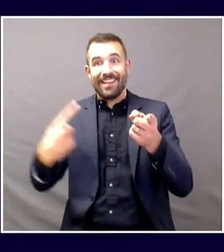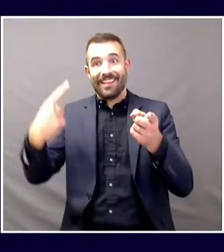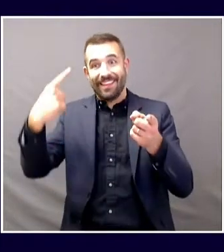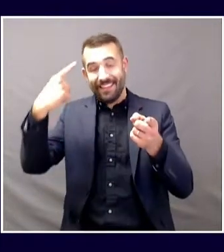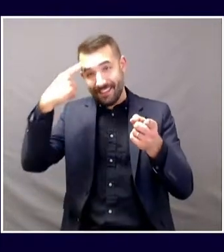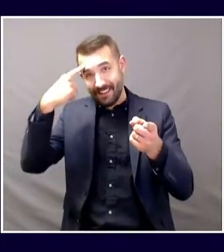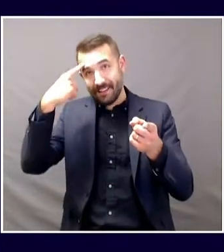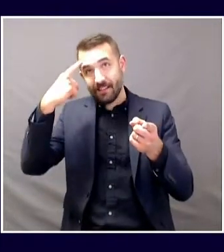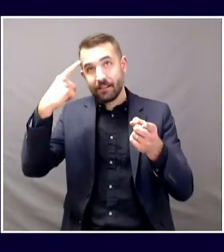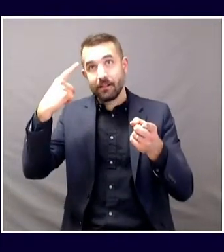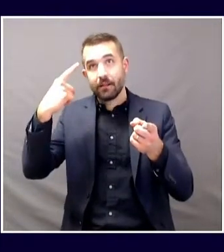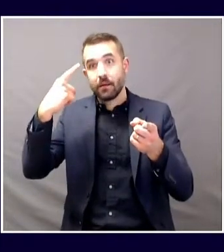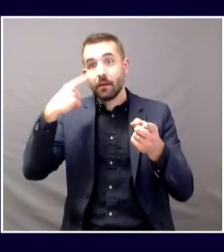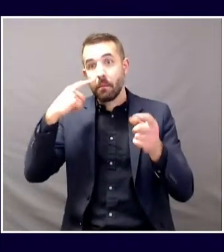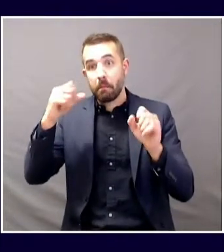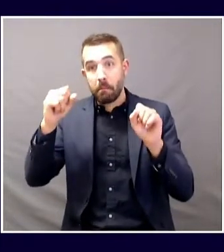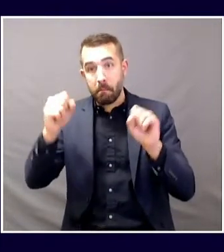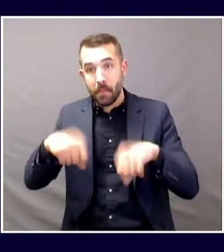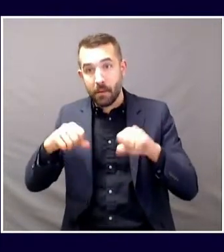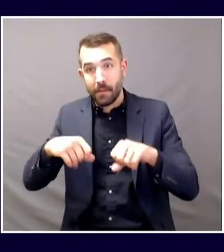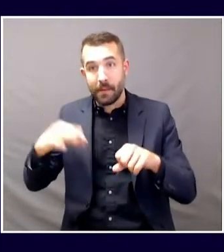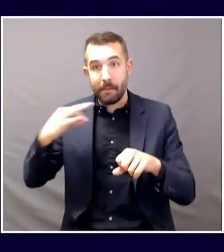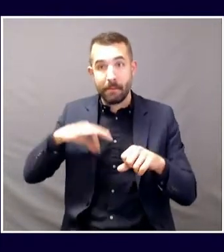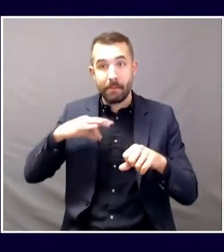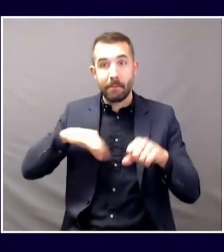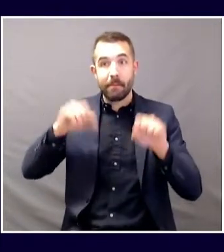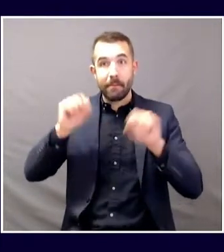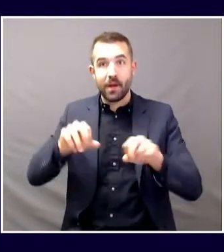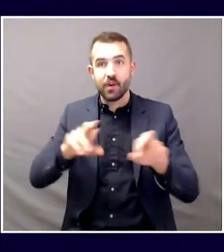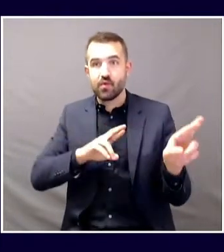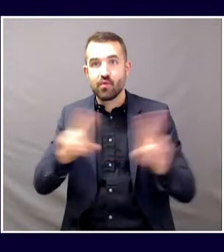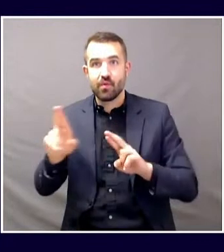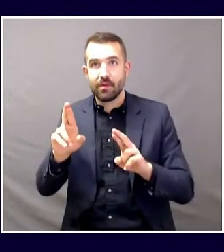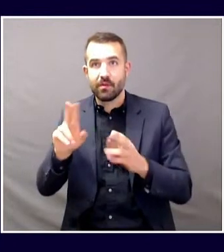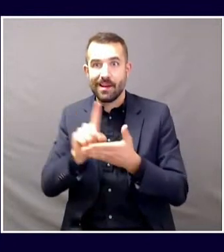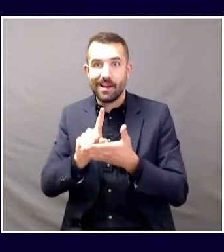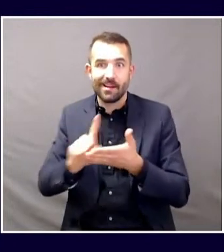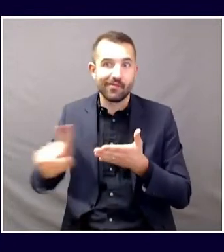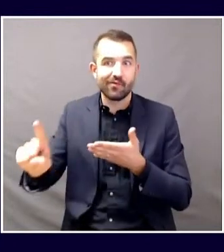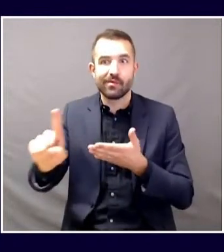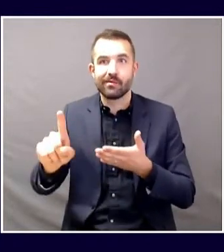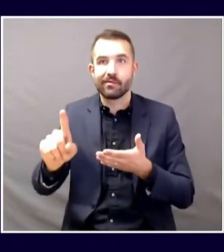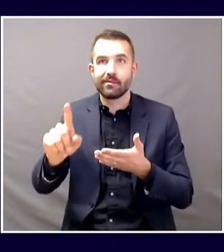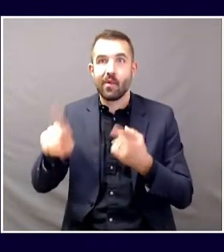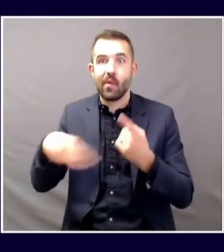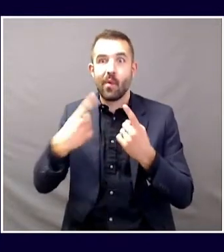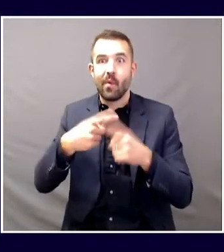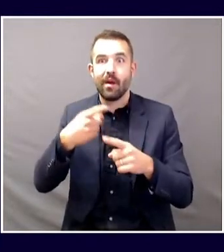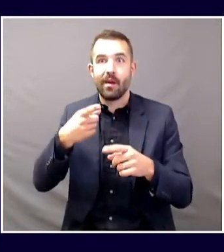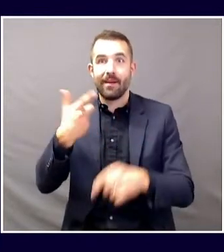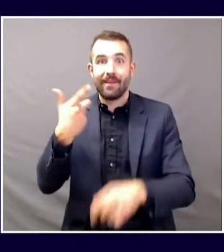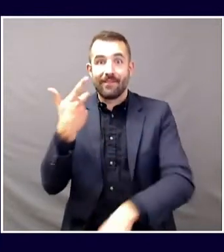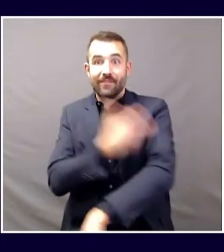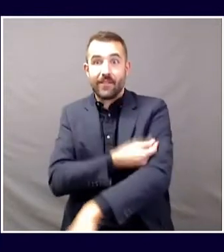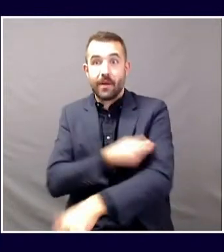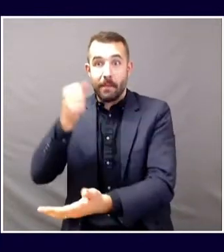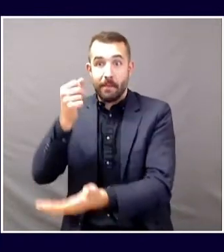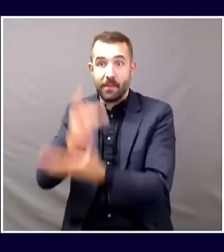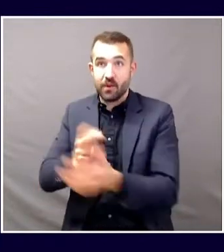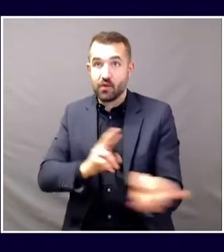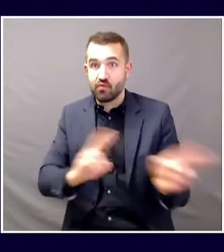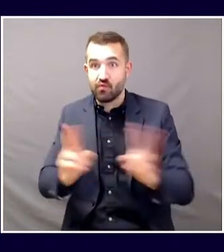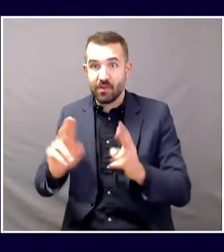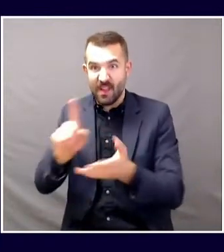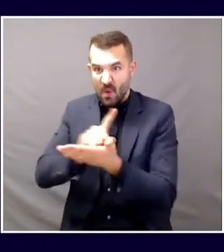next week. Of course, one has to be approved, a lot that goes into it. So how would that be possible? Or do we have enough really in